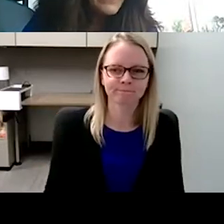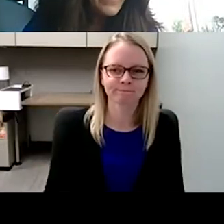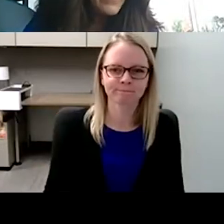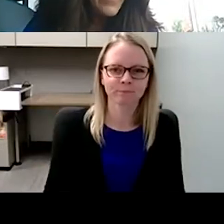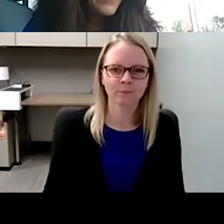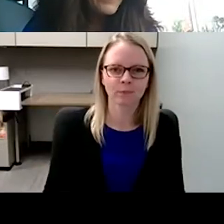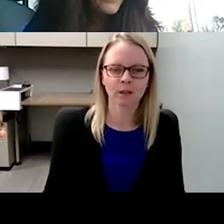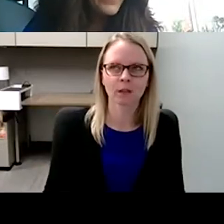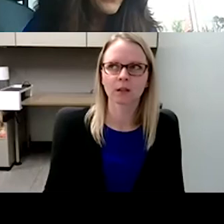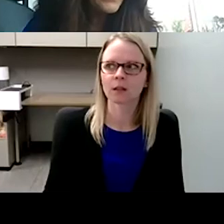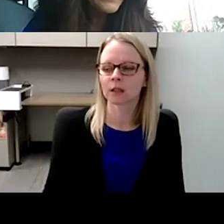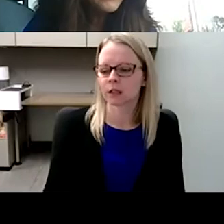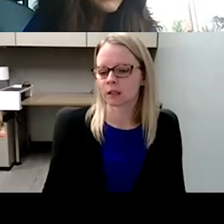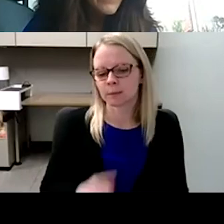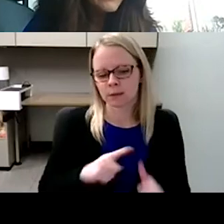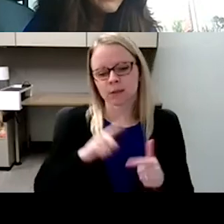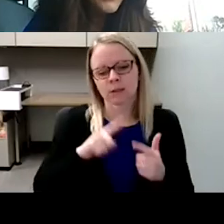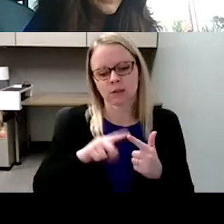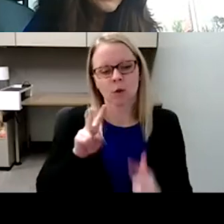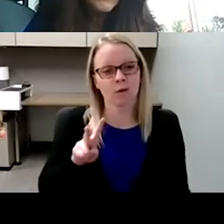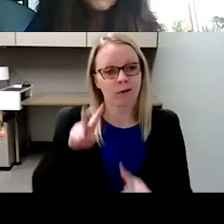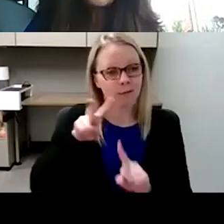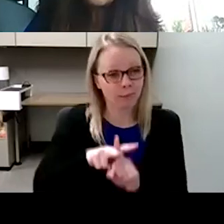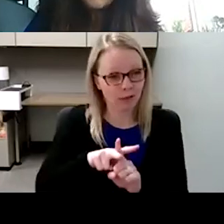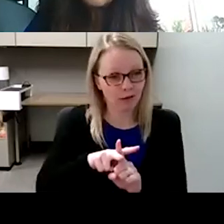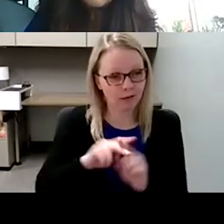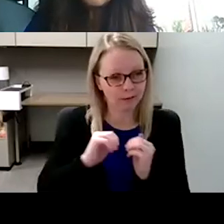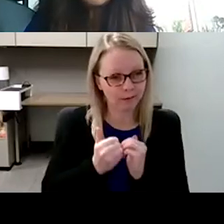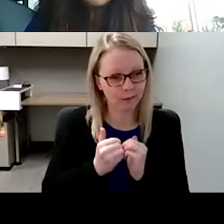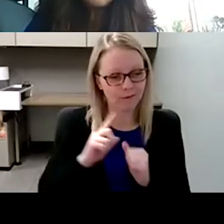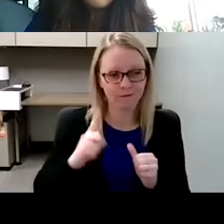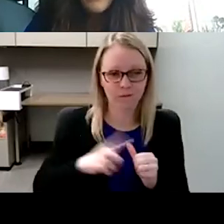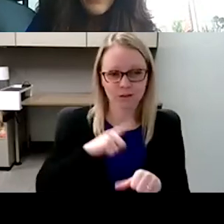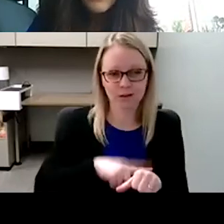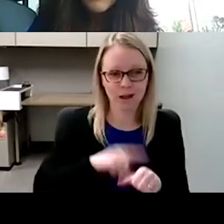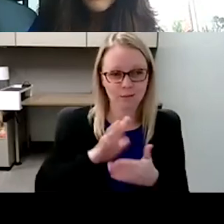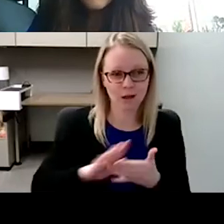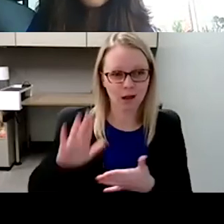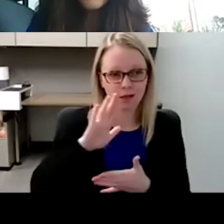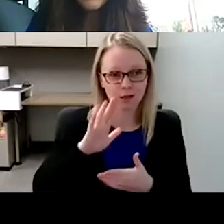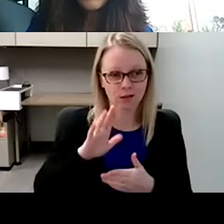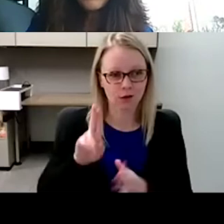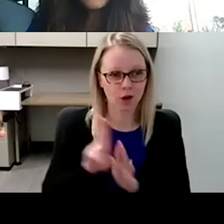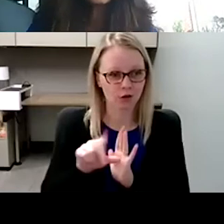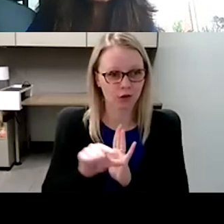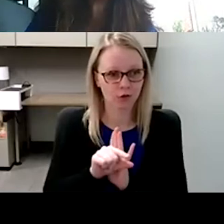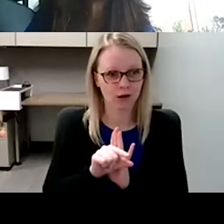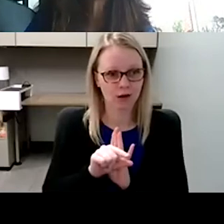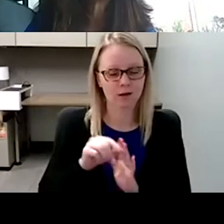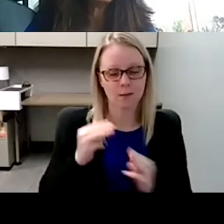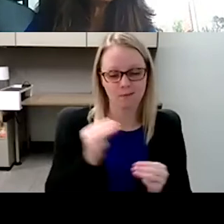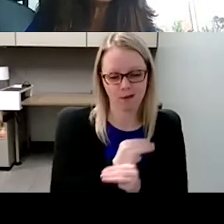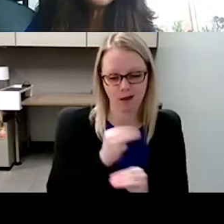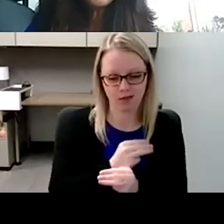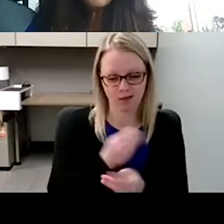Applicability, when I first went to college, my undergrad was in math and economics, and